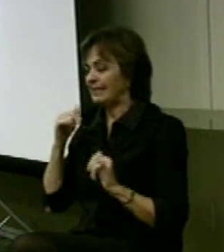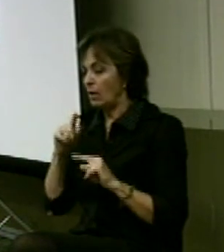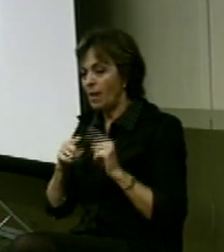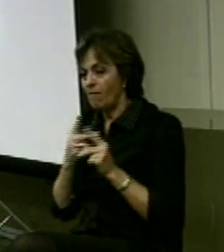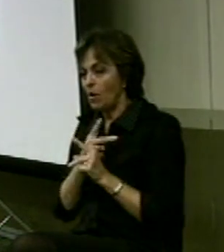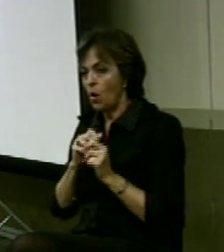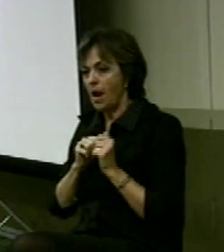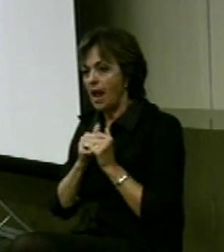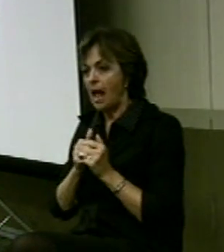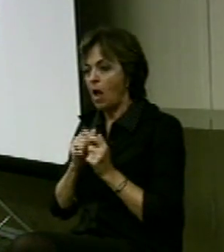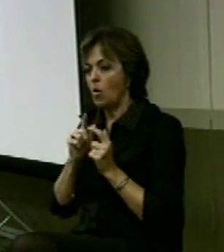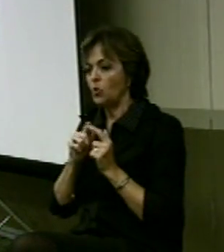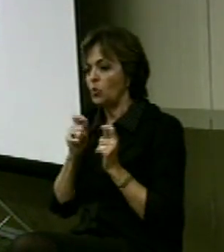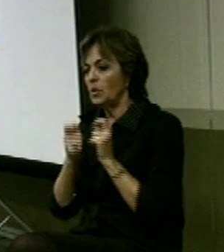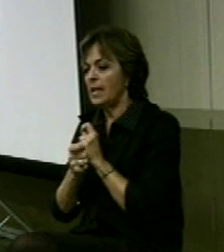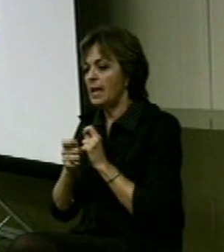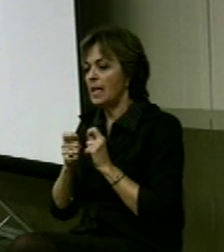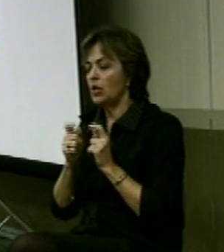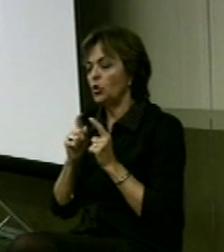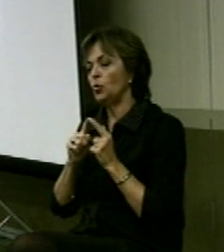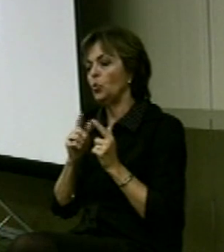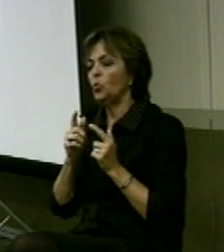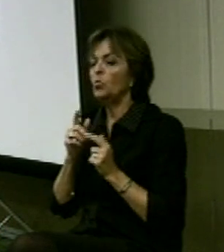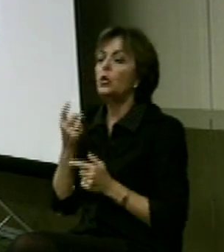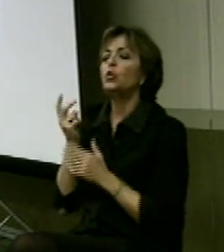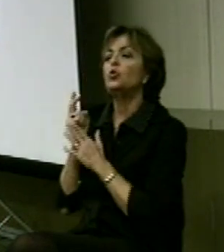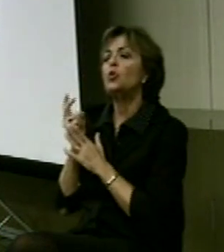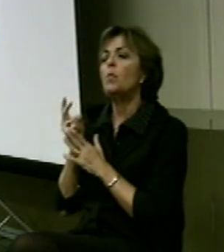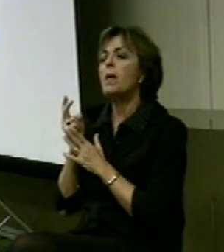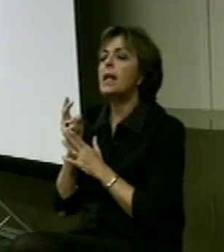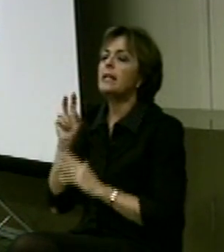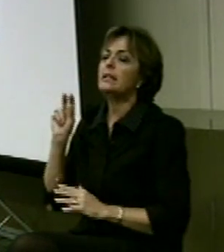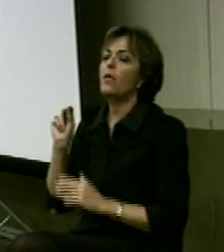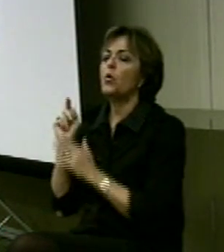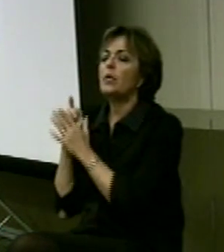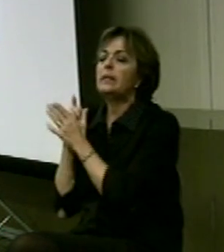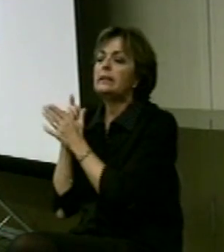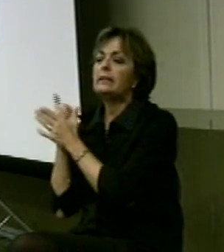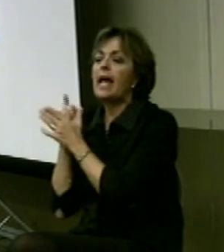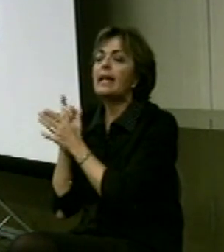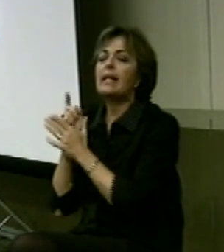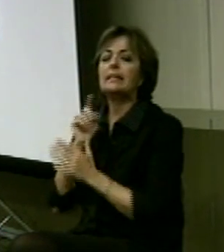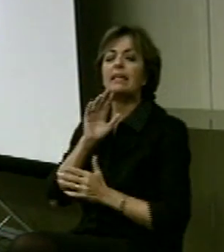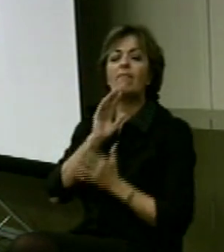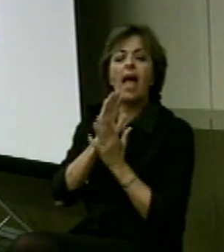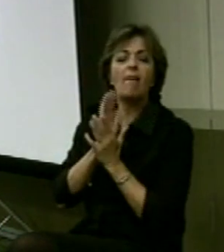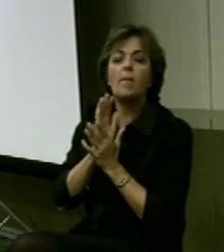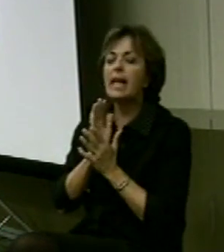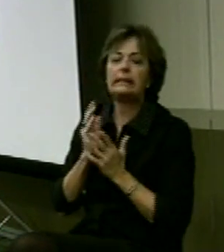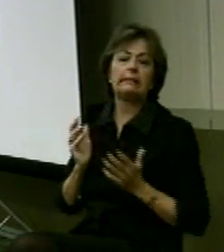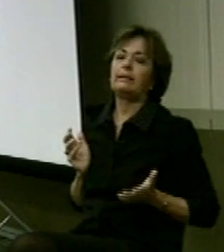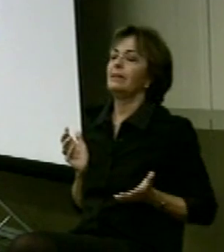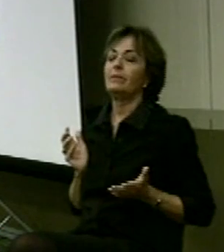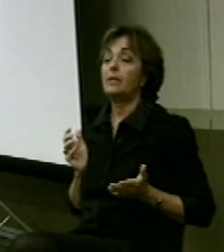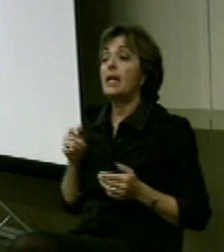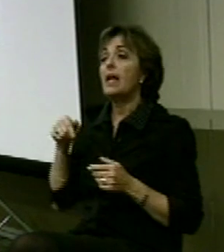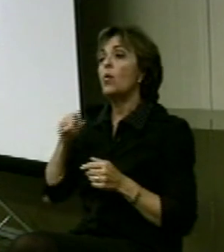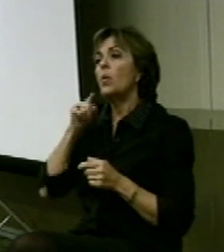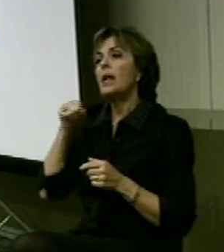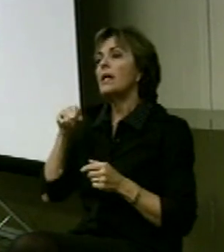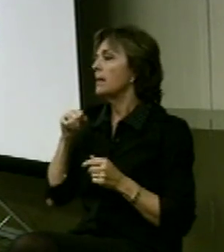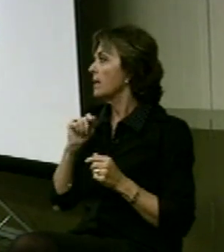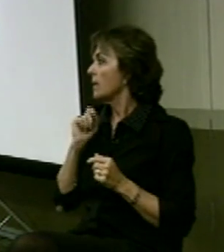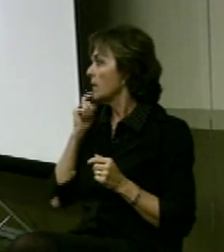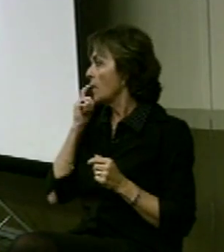still can't figure out how to get it in, like, you know, just to say 2 minutes, 30 seconds, 5 minutes, any kind of thing like that. But